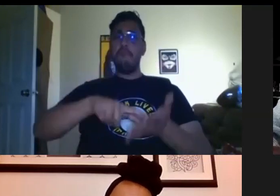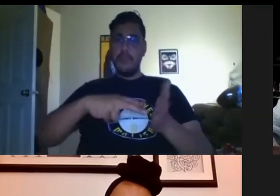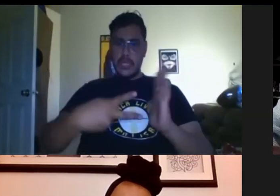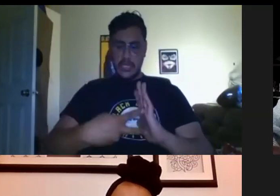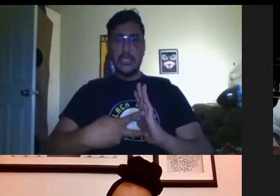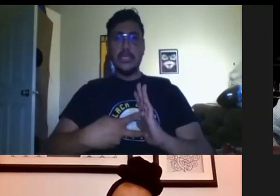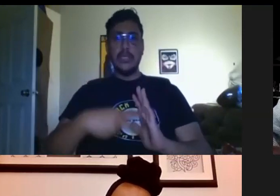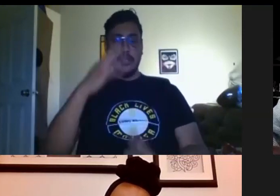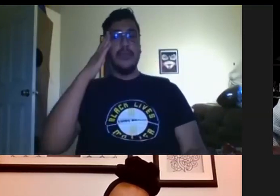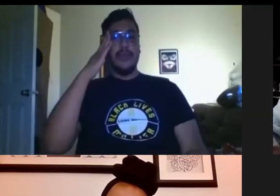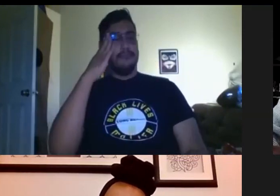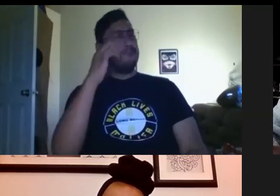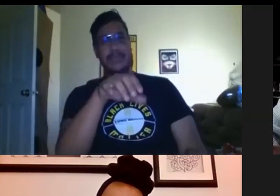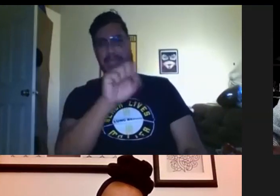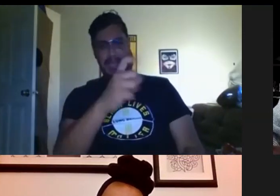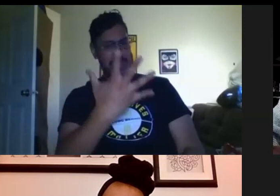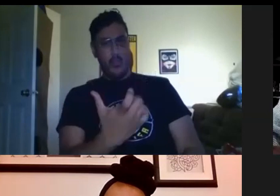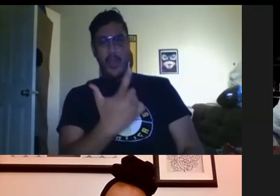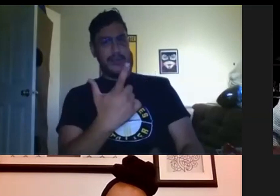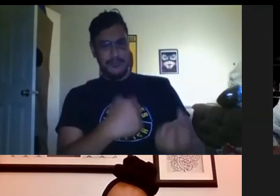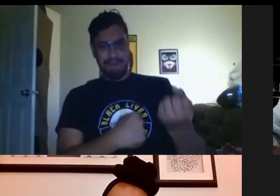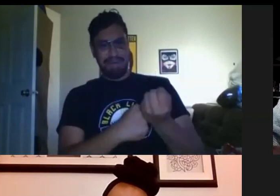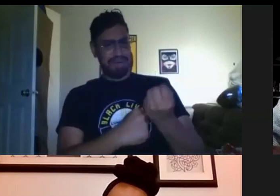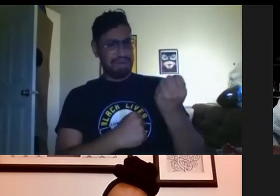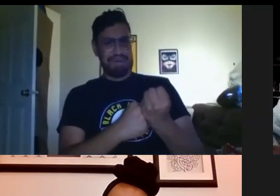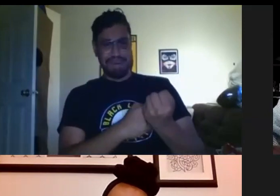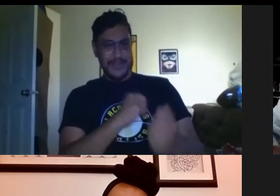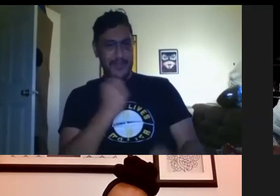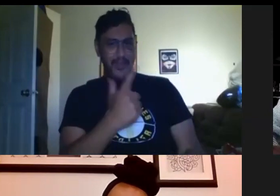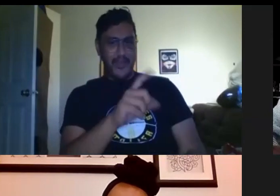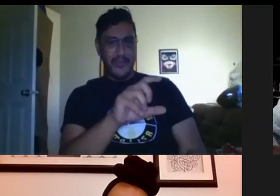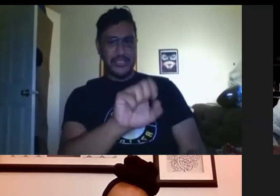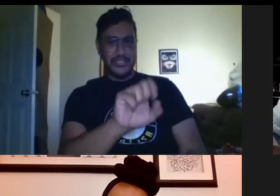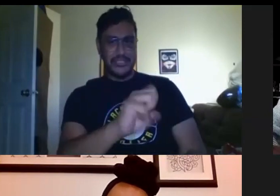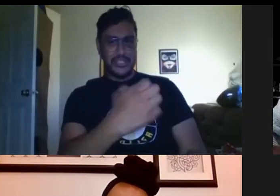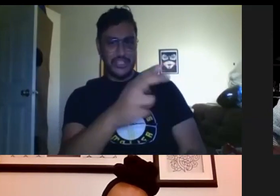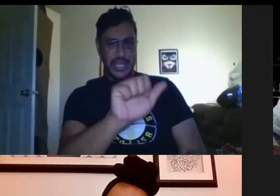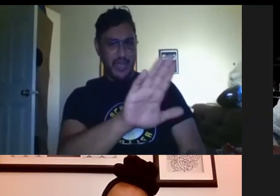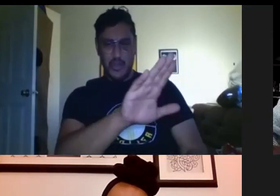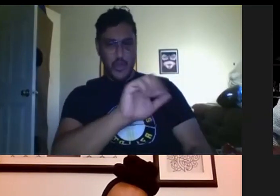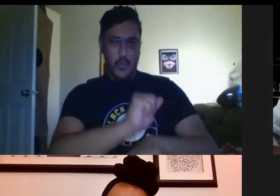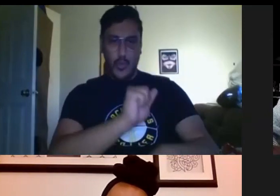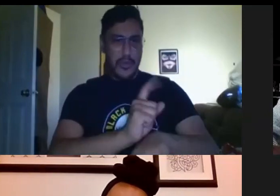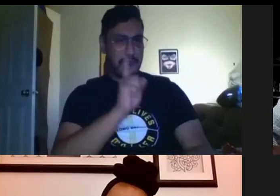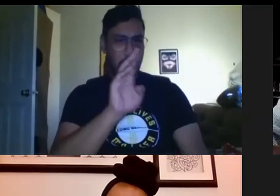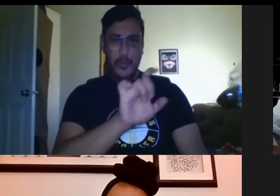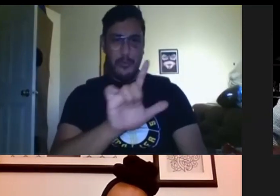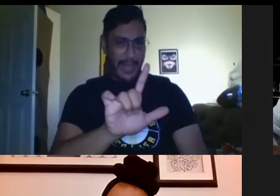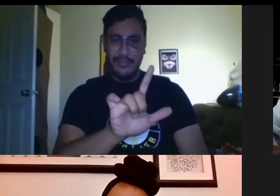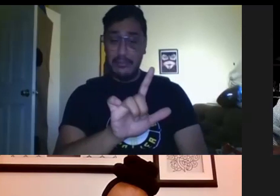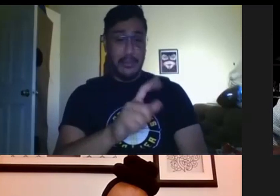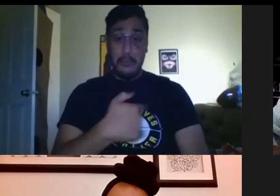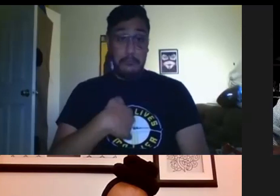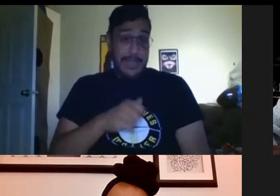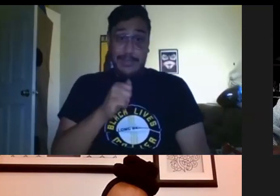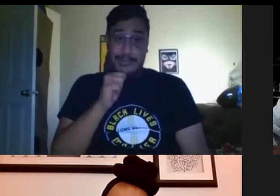just want to lift up all the work that Sheila has done on behalf of BLM on this bill. I wouldn't still be standing if it weren't for